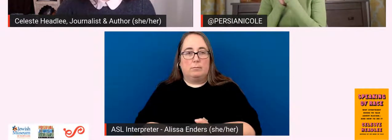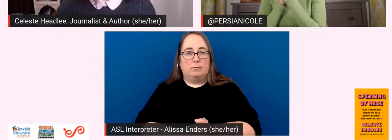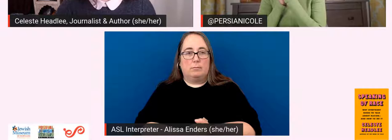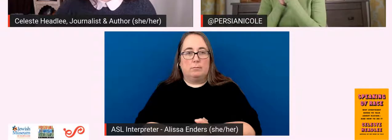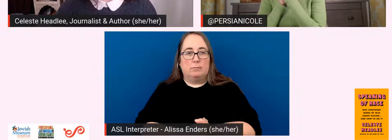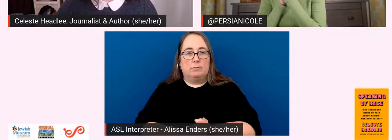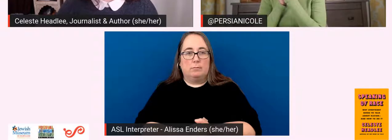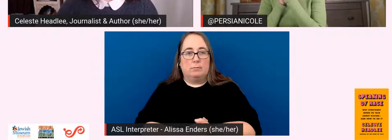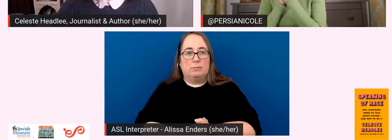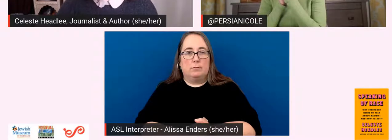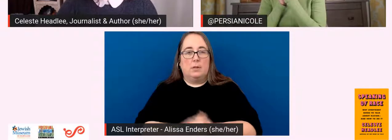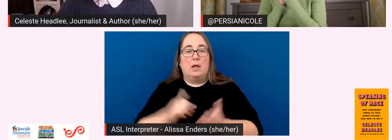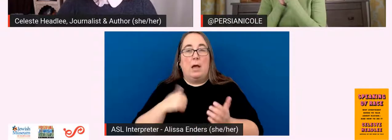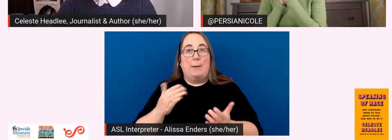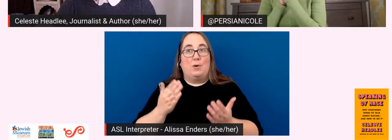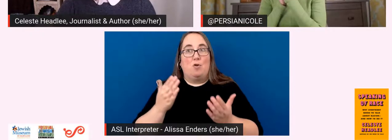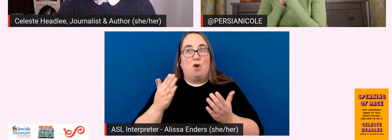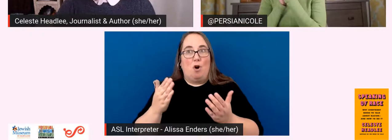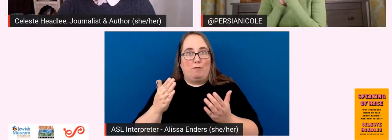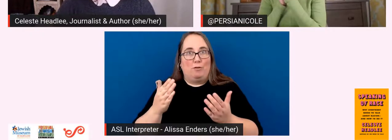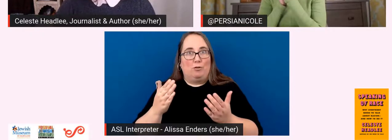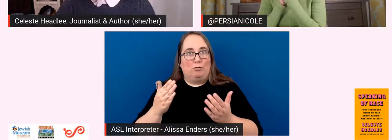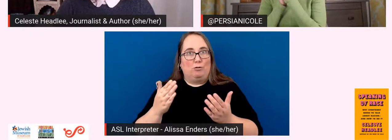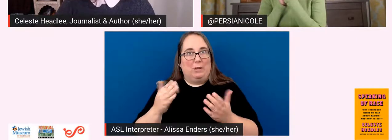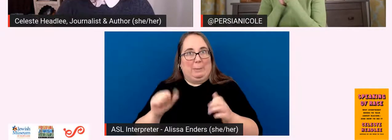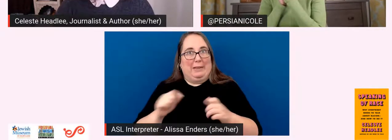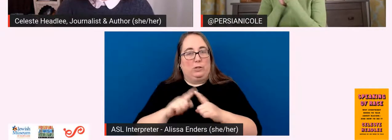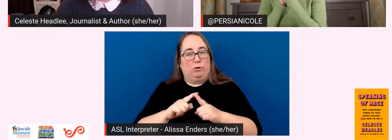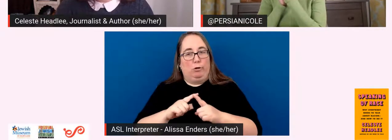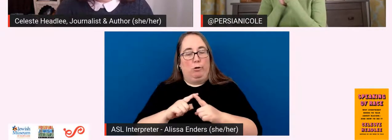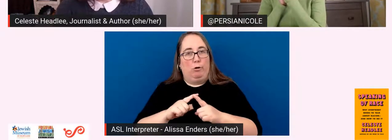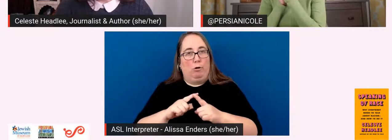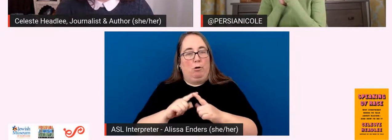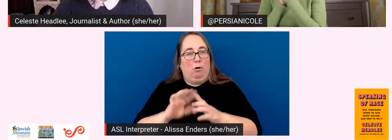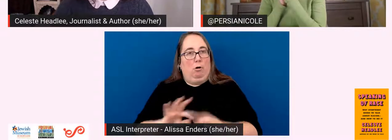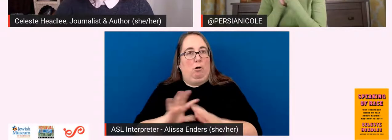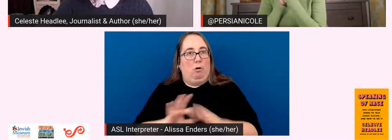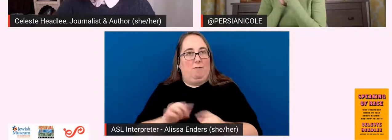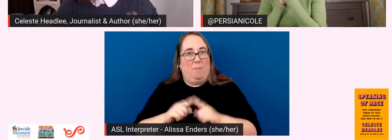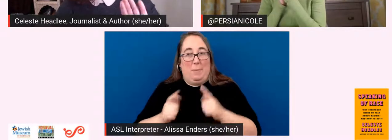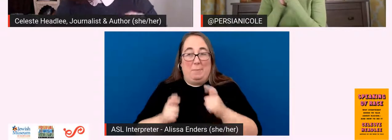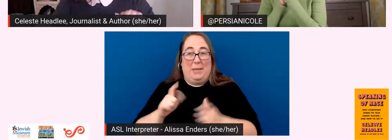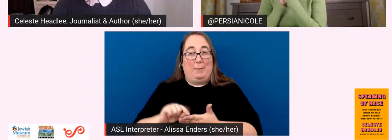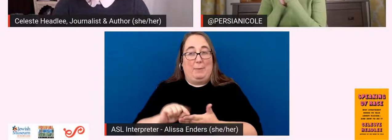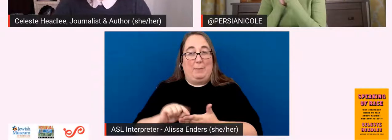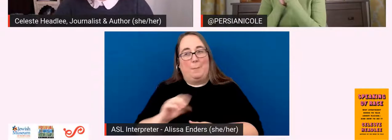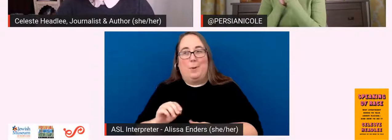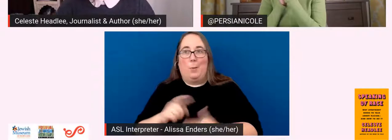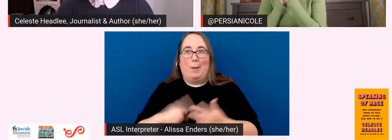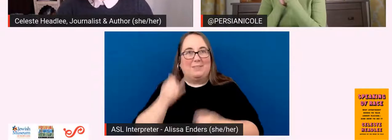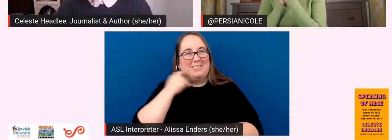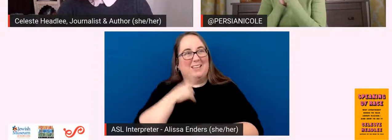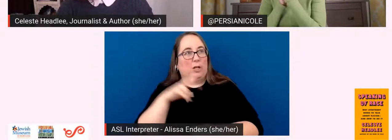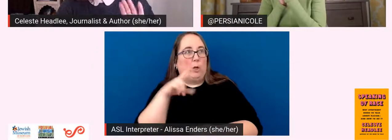I've been offered a platform by a major publisher. Like, what kind of coward would I be if I was like, no, thank